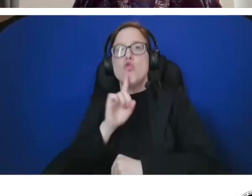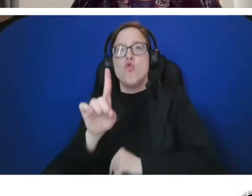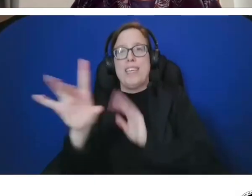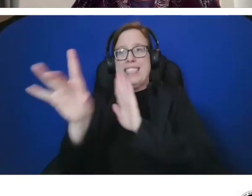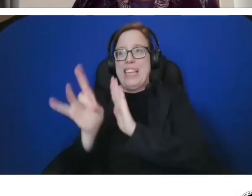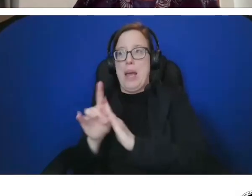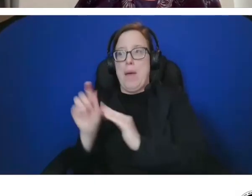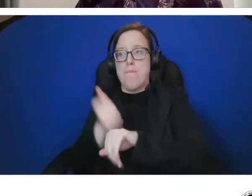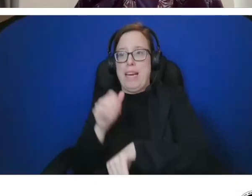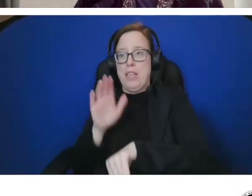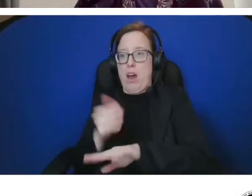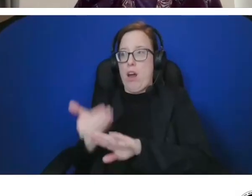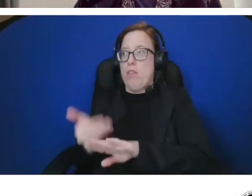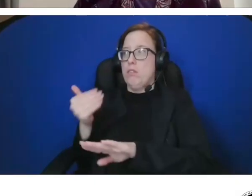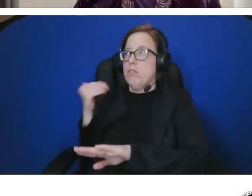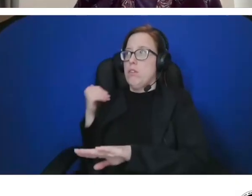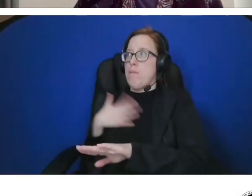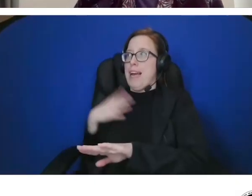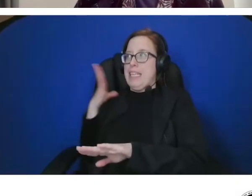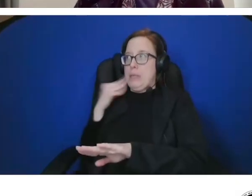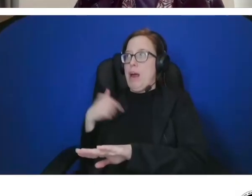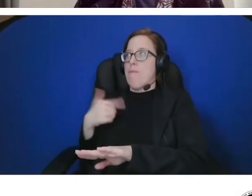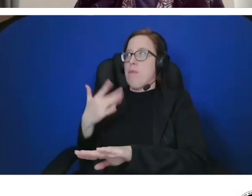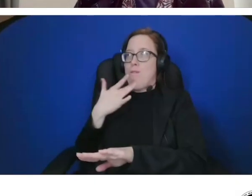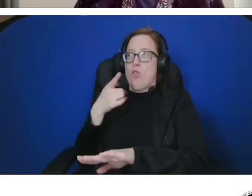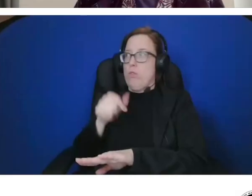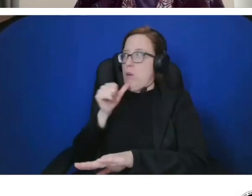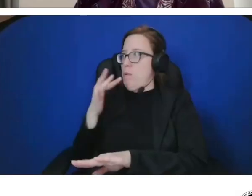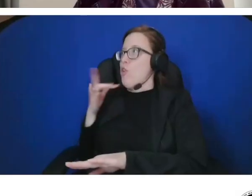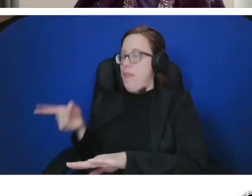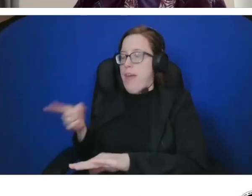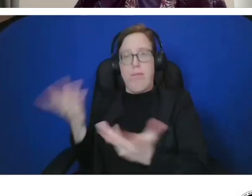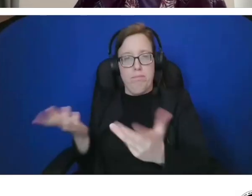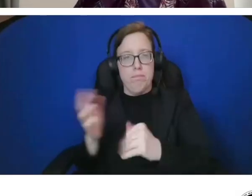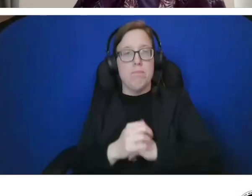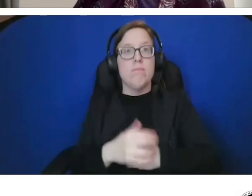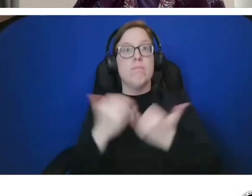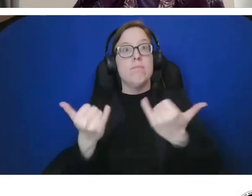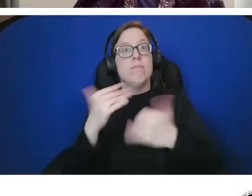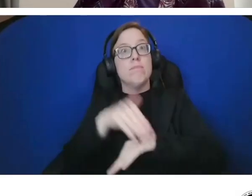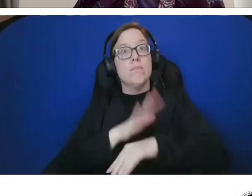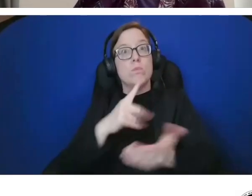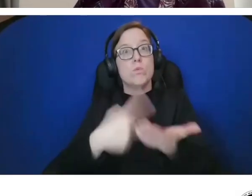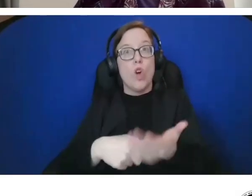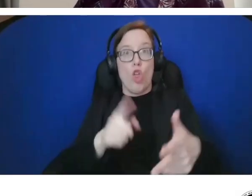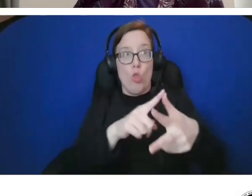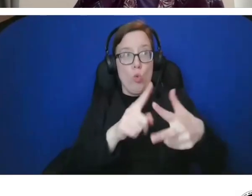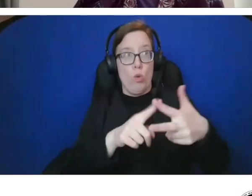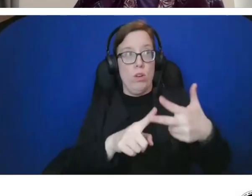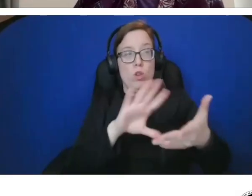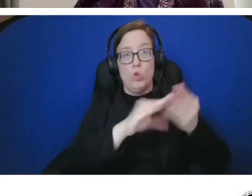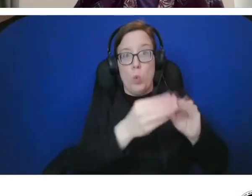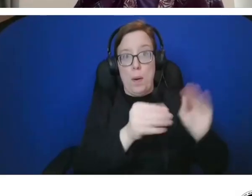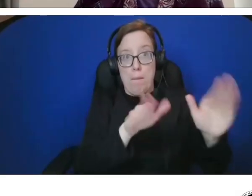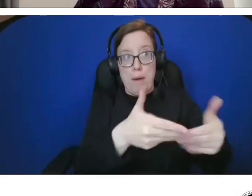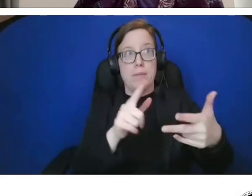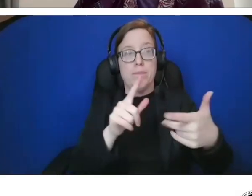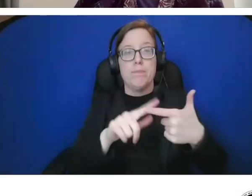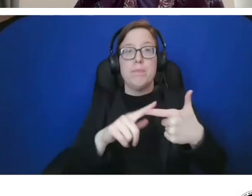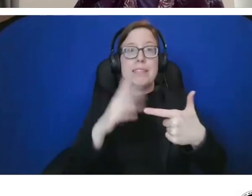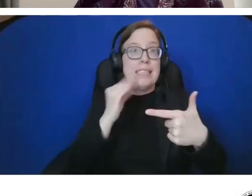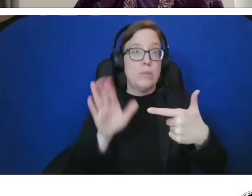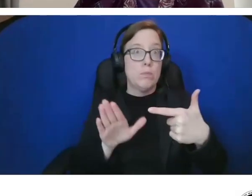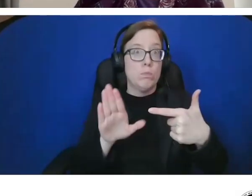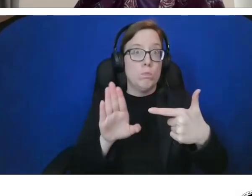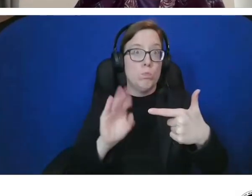true selections based on preferences. So tonight we're going to talk about three of them: story boxes,